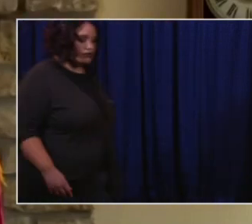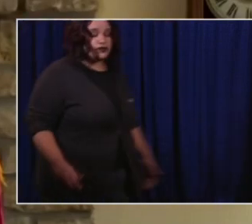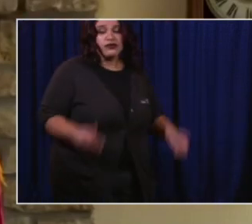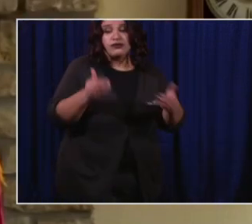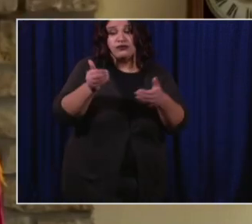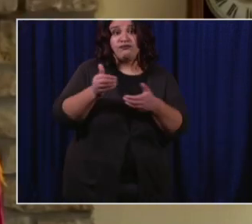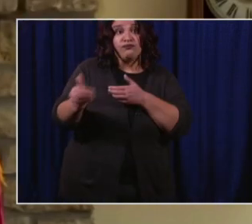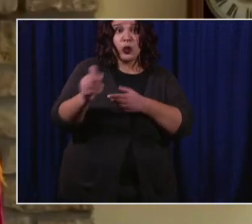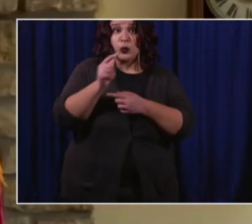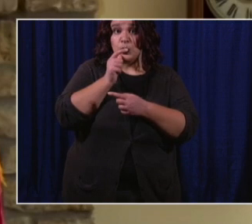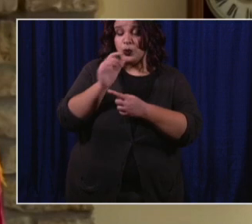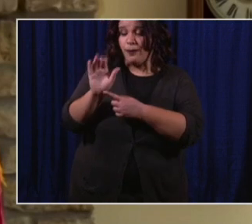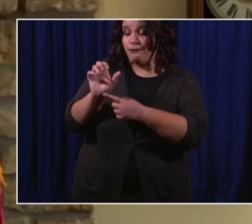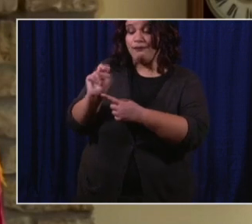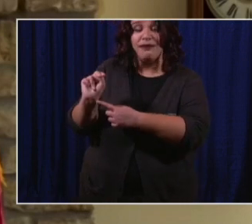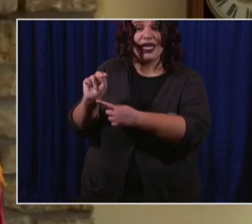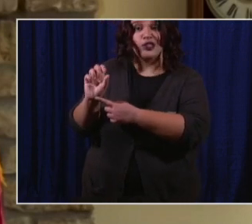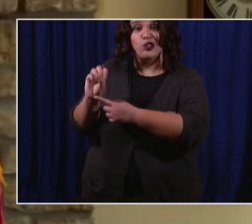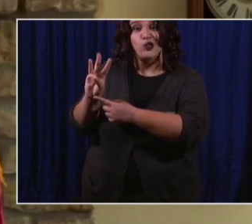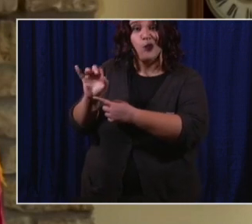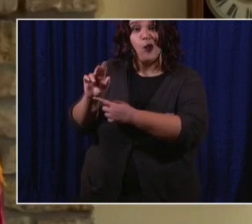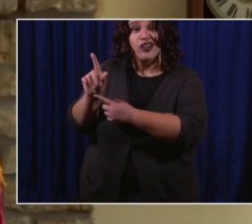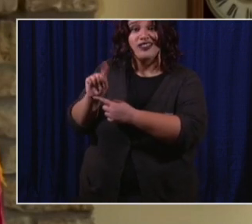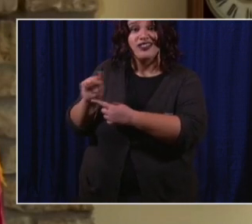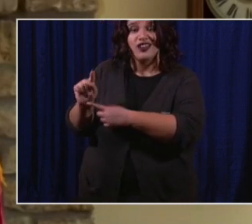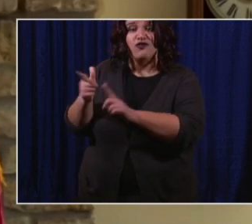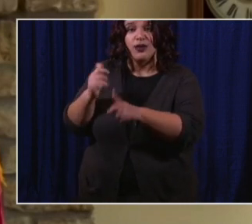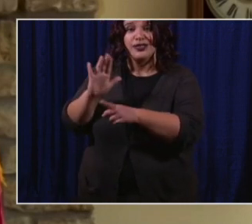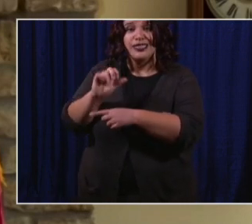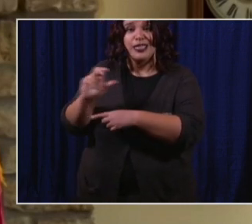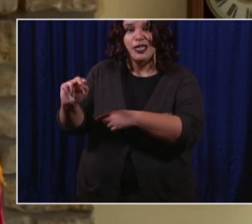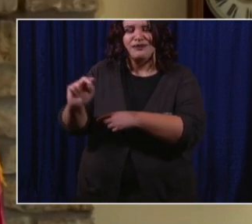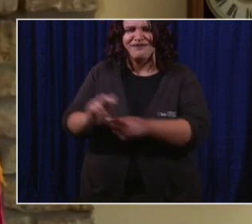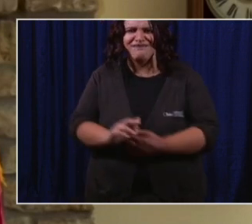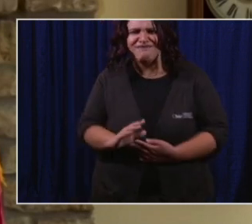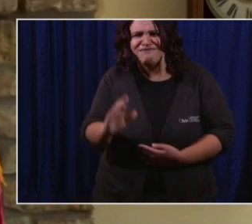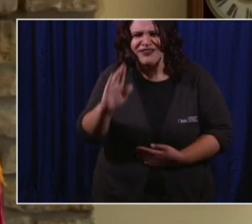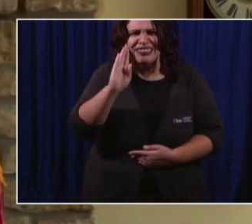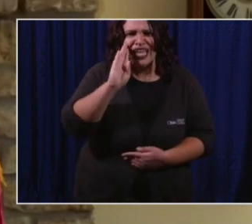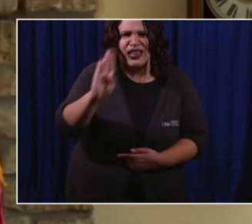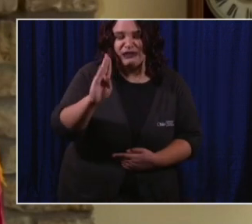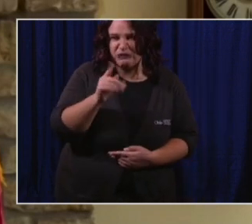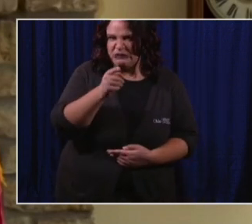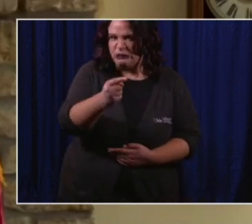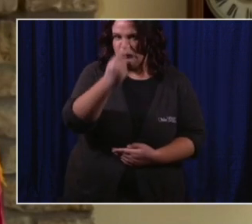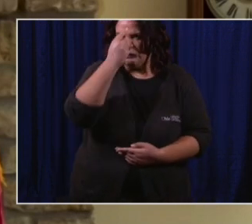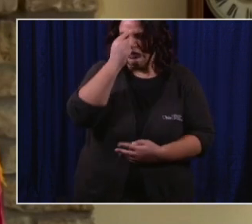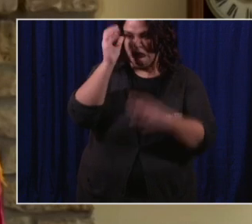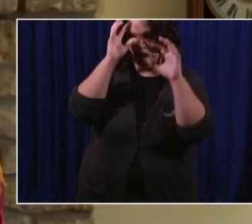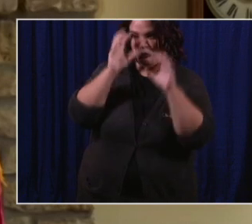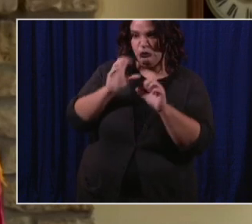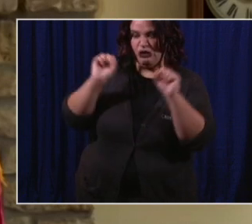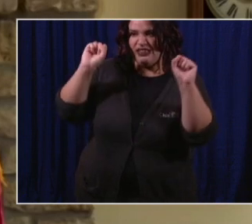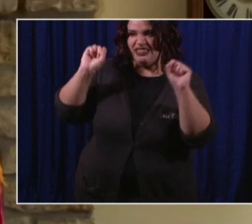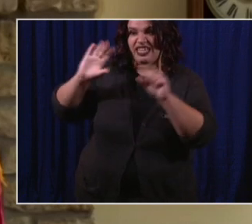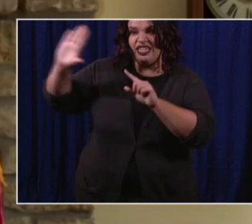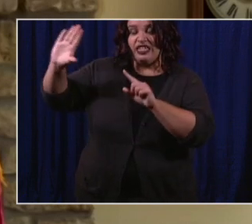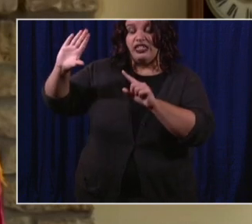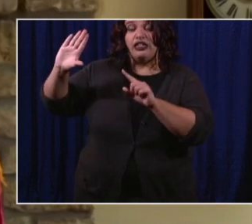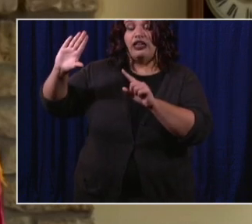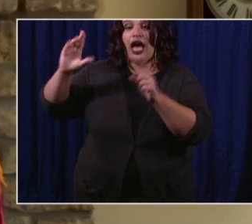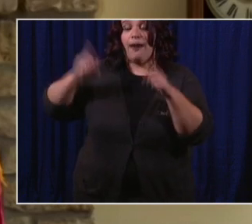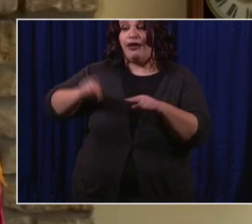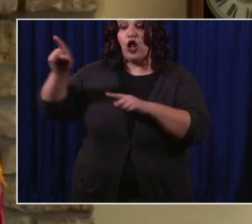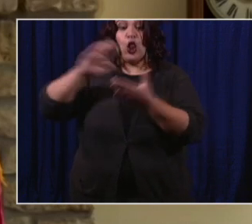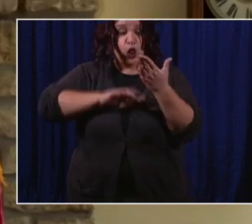Cincinnati. Hey, Ben. Hi, Governor. Do you think that President Trump's reaction to his positive COVID